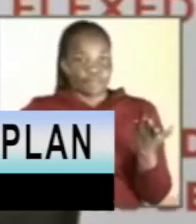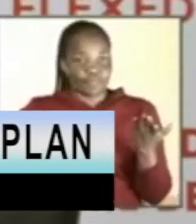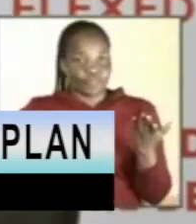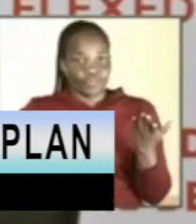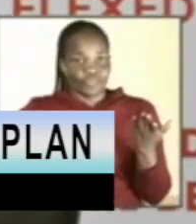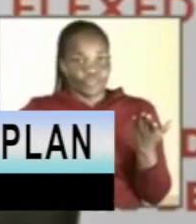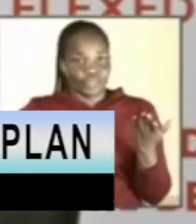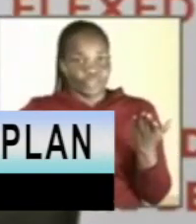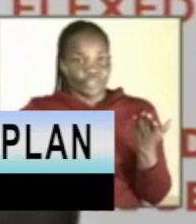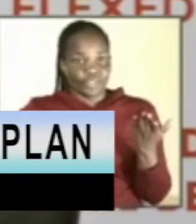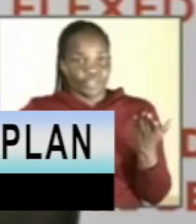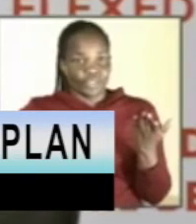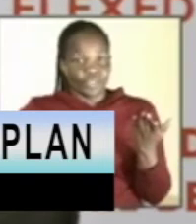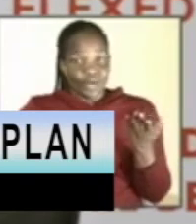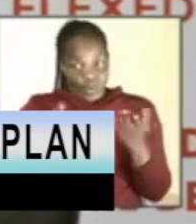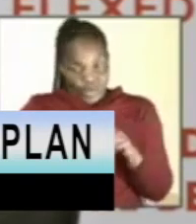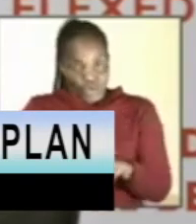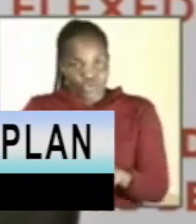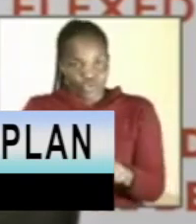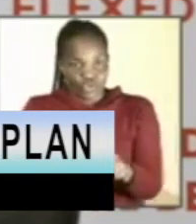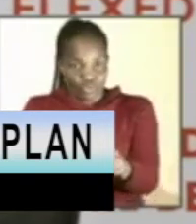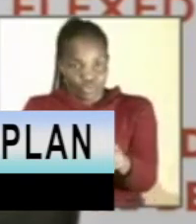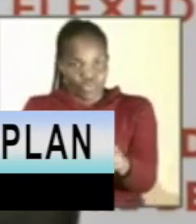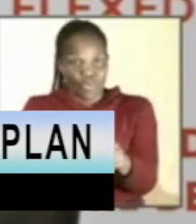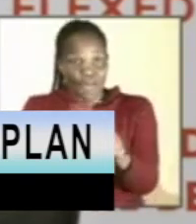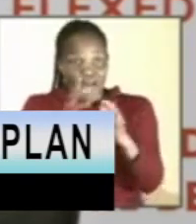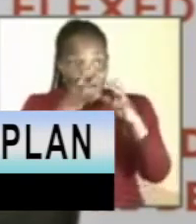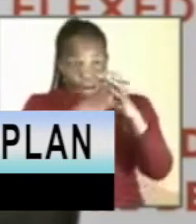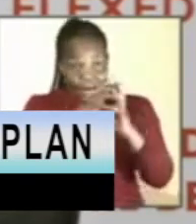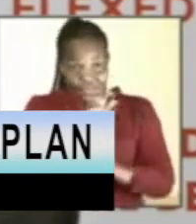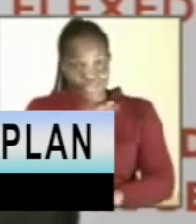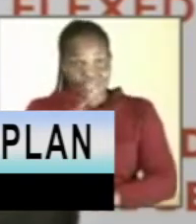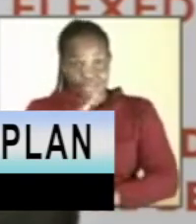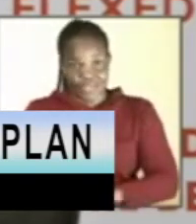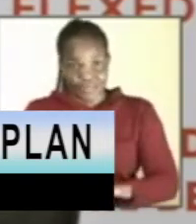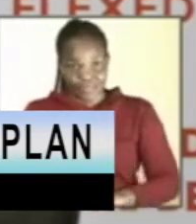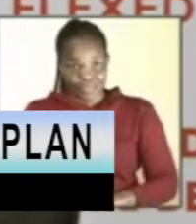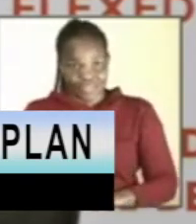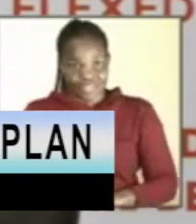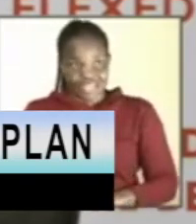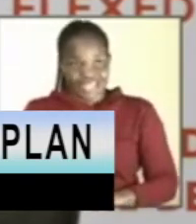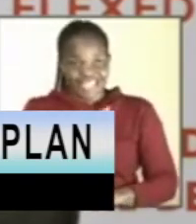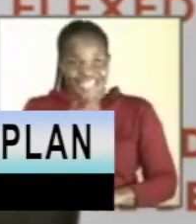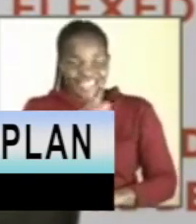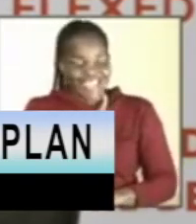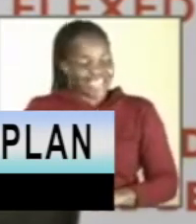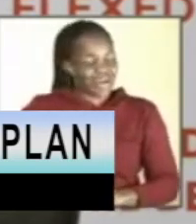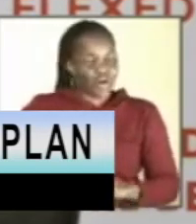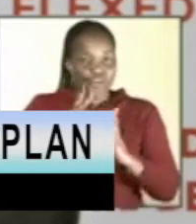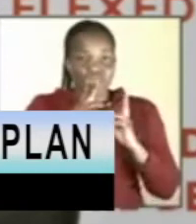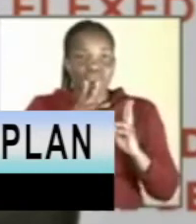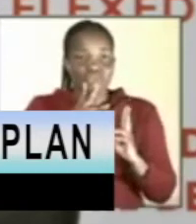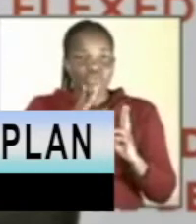dispute that fact. But Khomas Region actually benefited with a number of